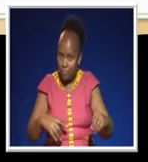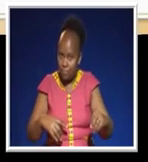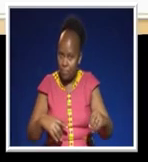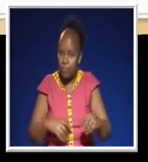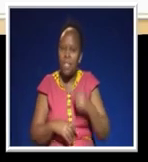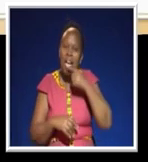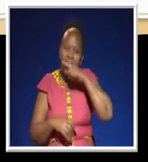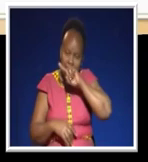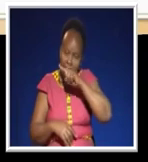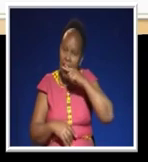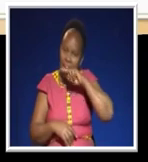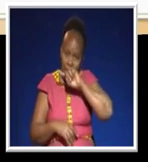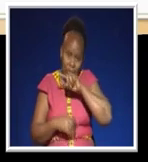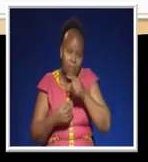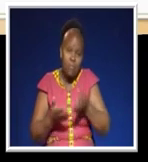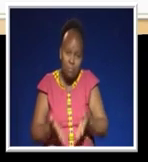carrots,